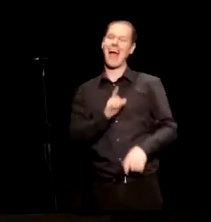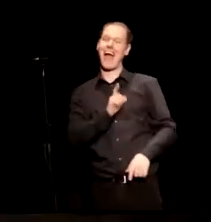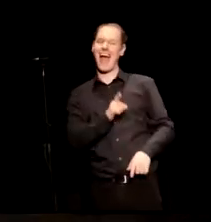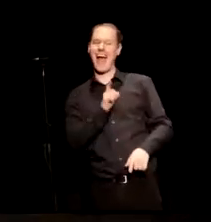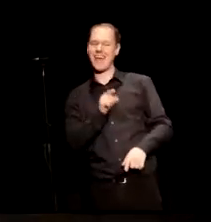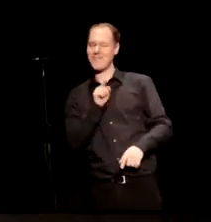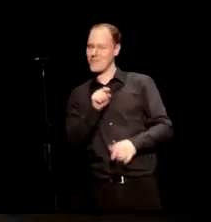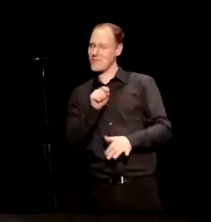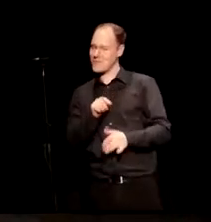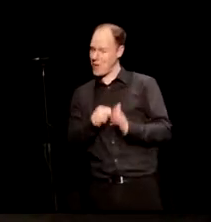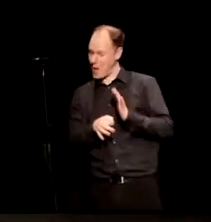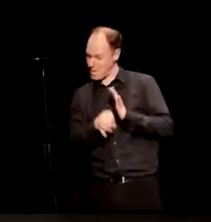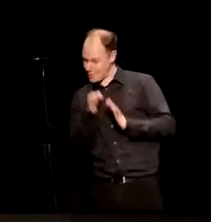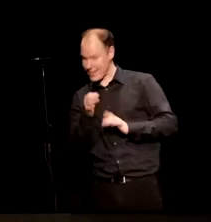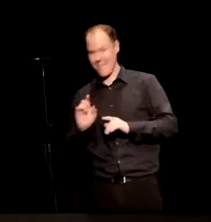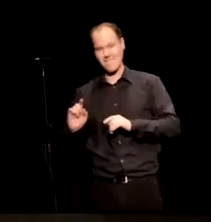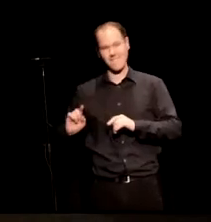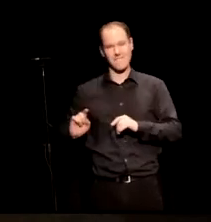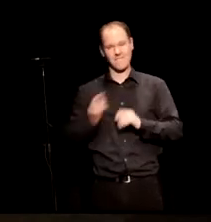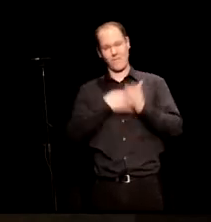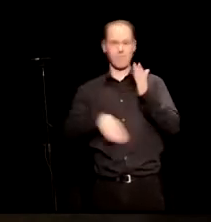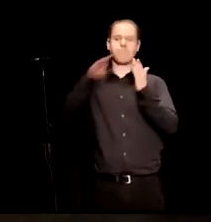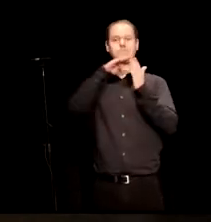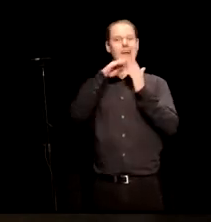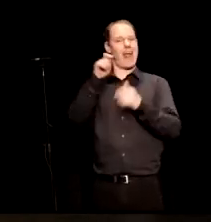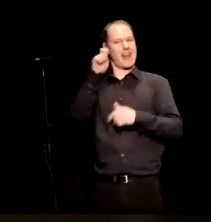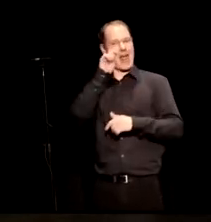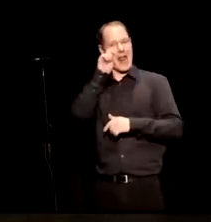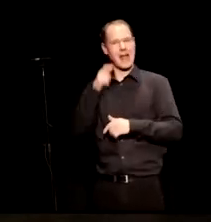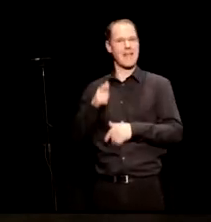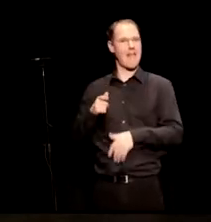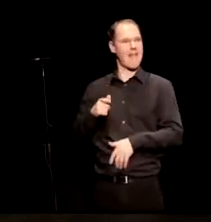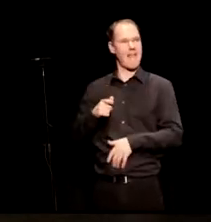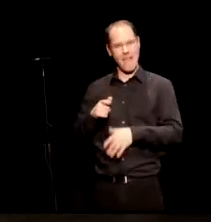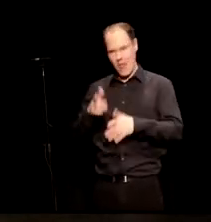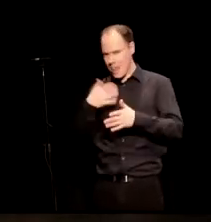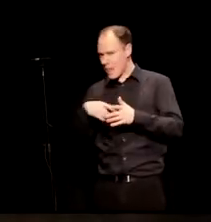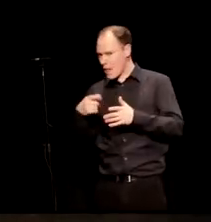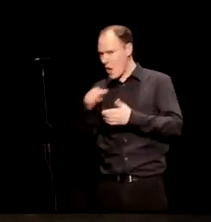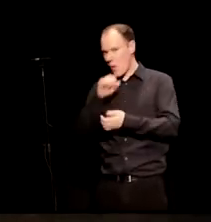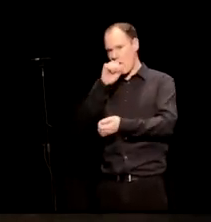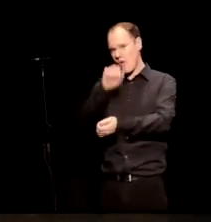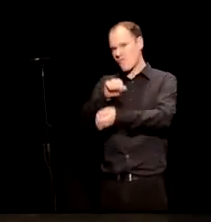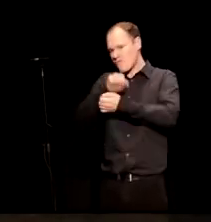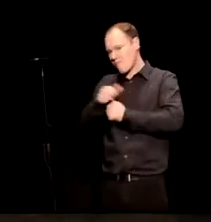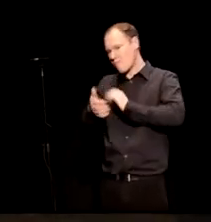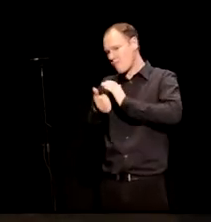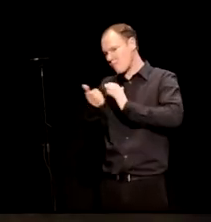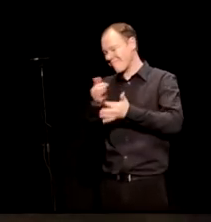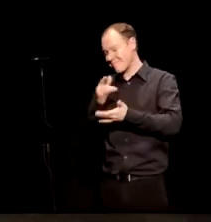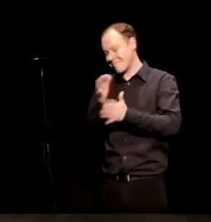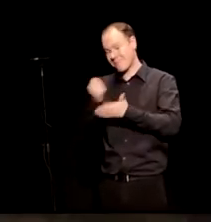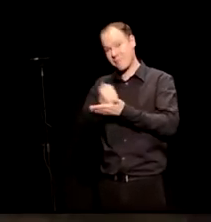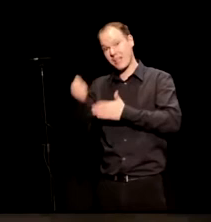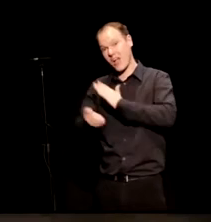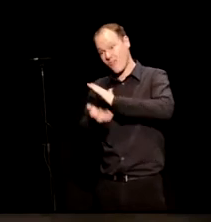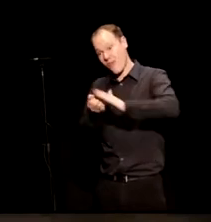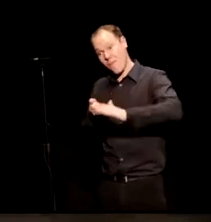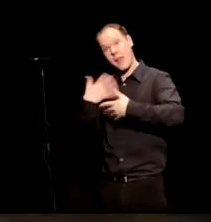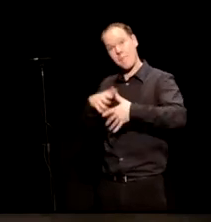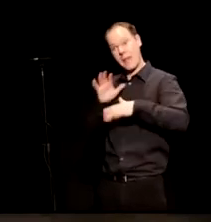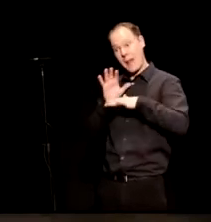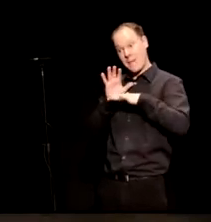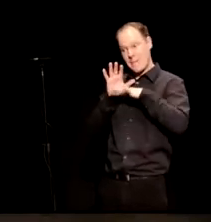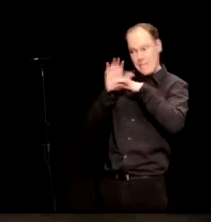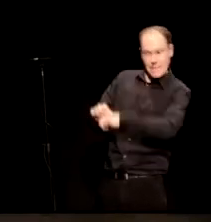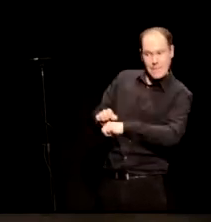improving. Only a first-class detective would use a word like apprehended. Yes, they were caught after a